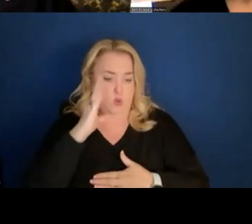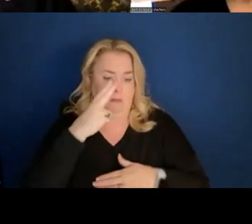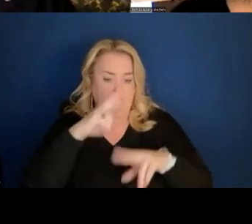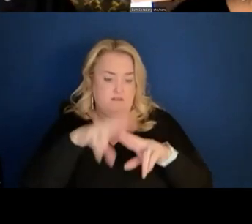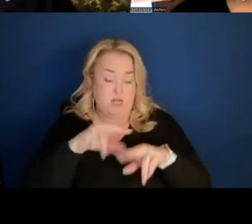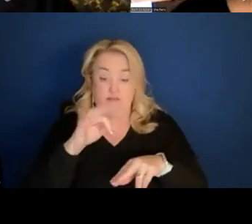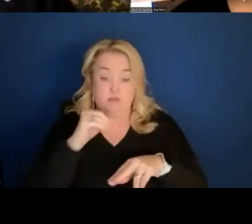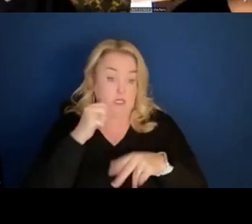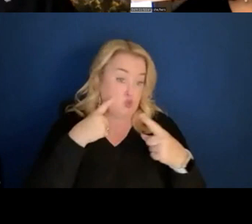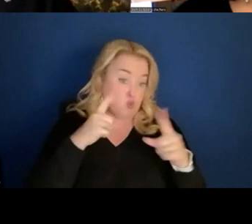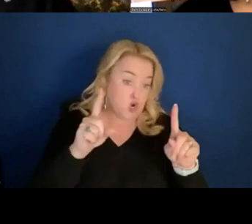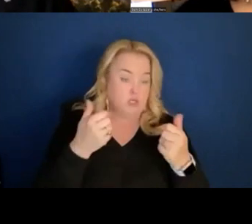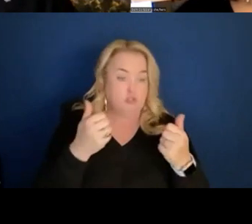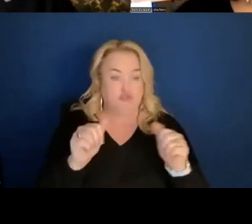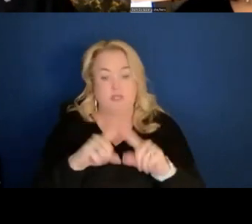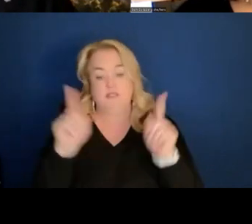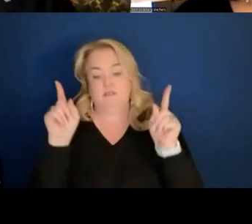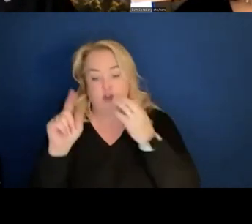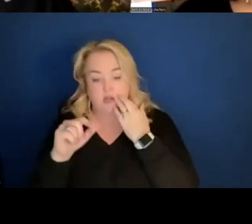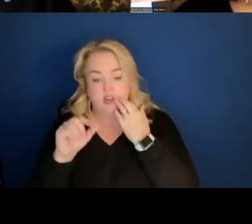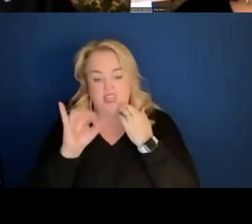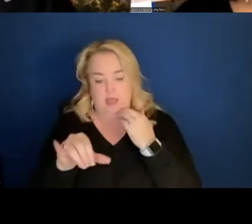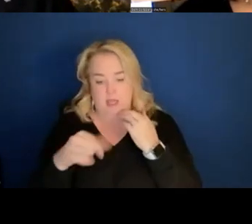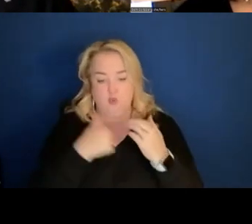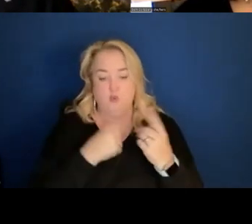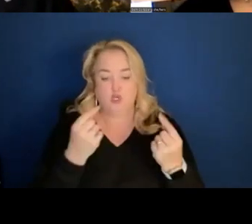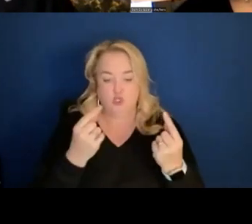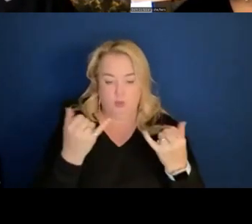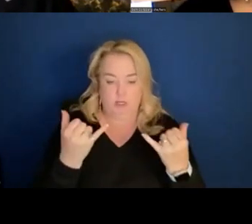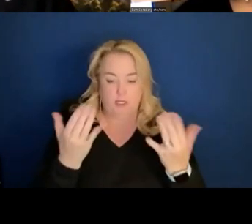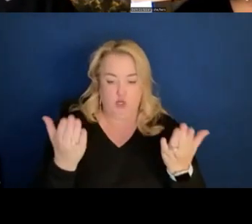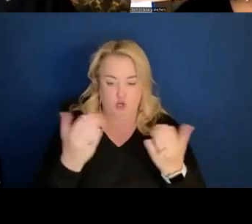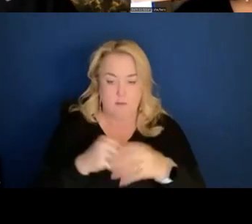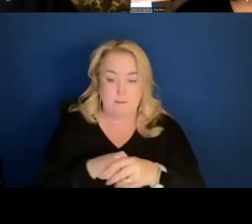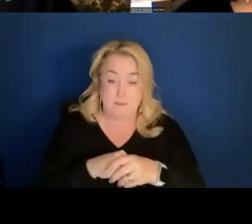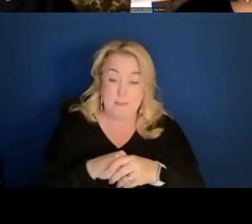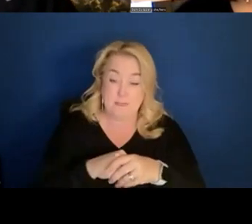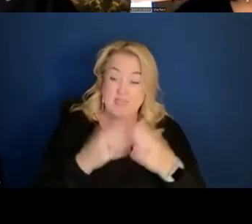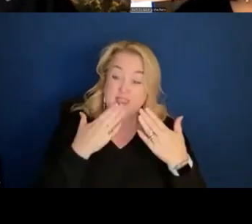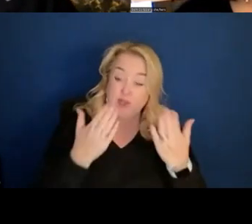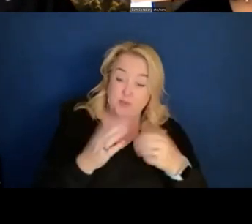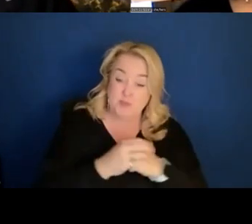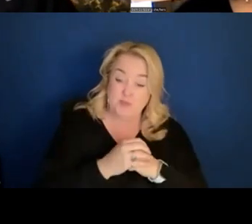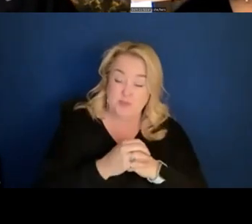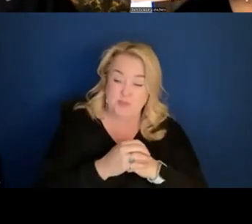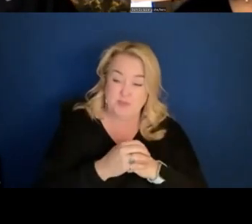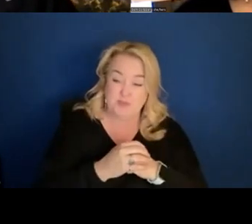doesn't work, try something else. That's what we do here. Thank you.